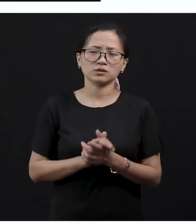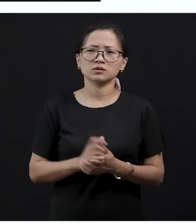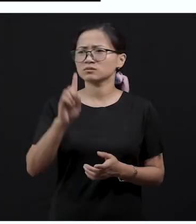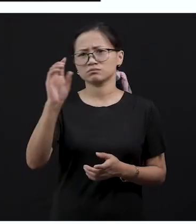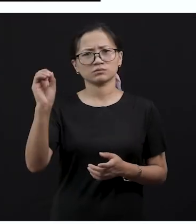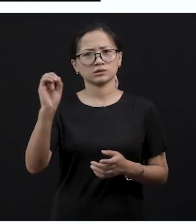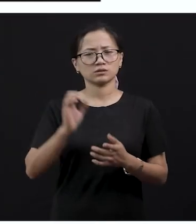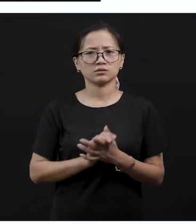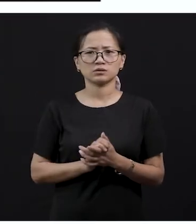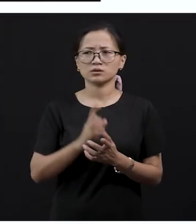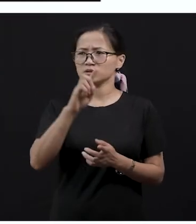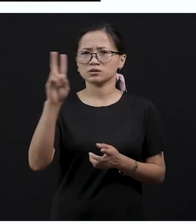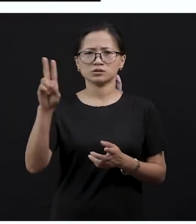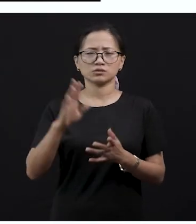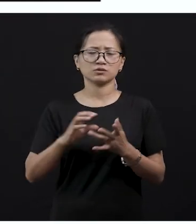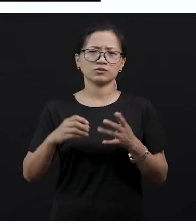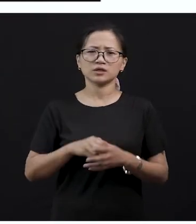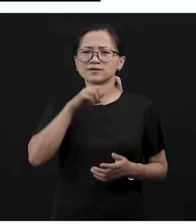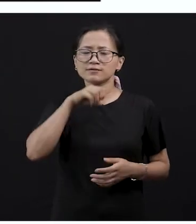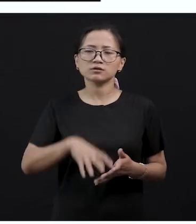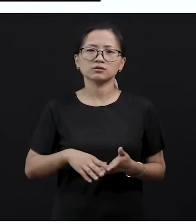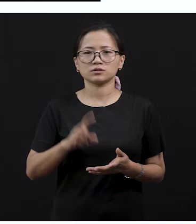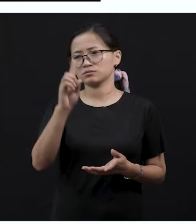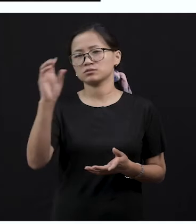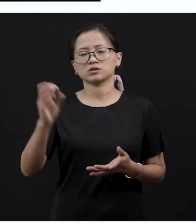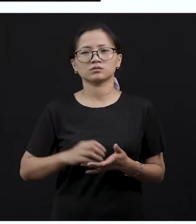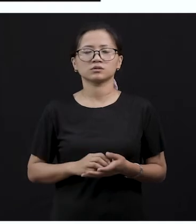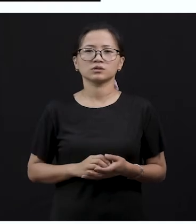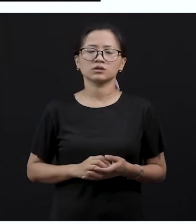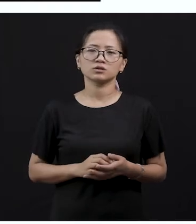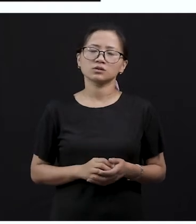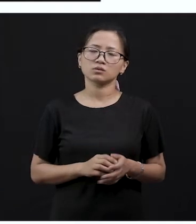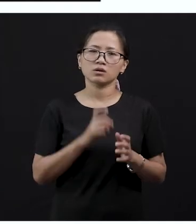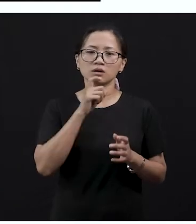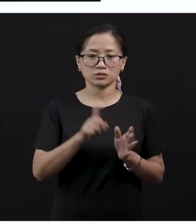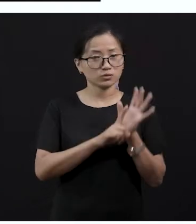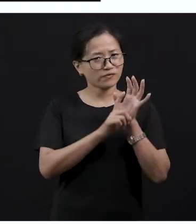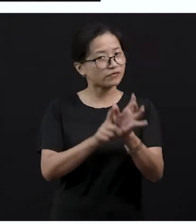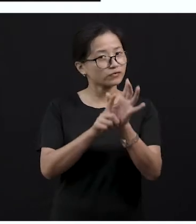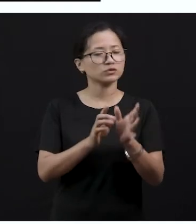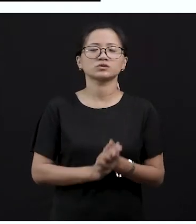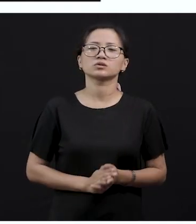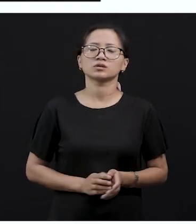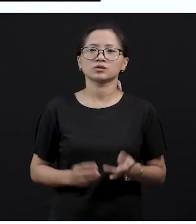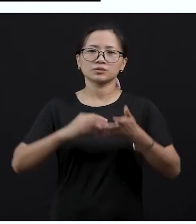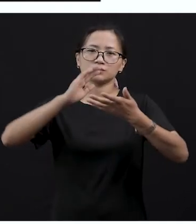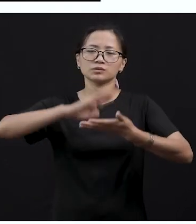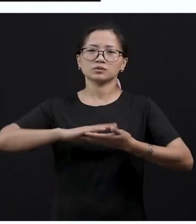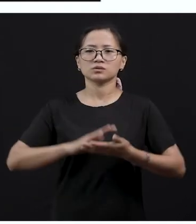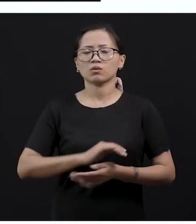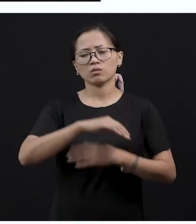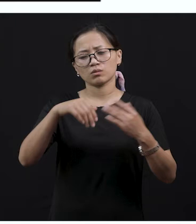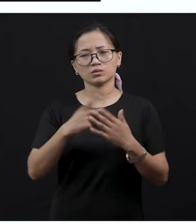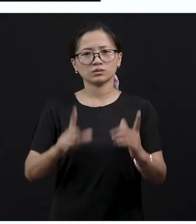about 10, about 12, or even younger than 10, they were forced to get married, and then the entire